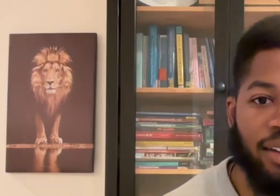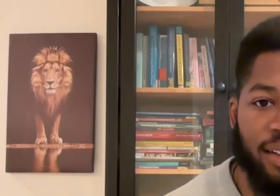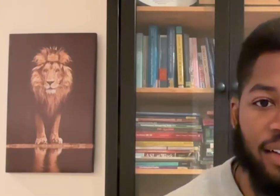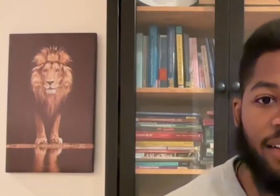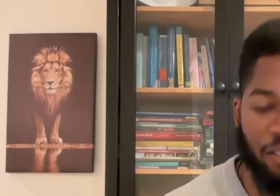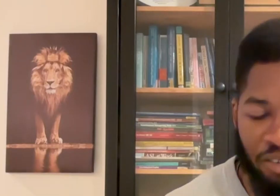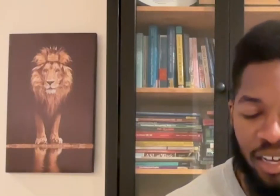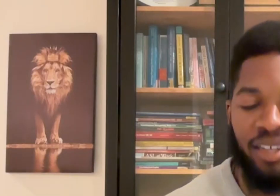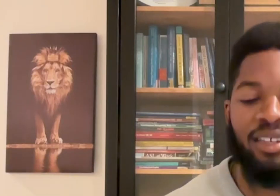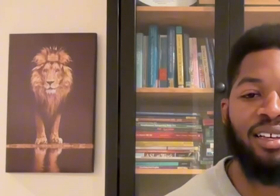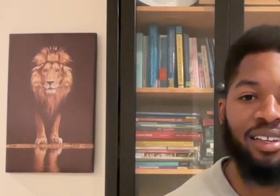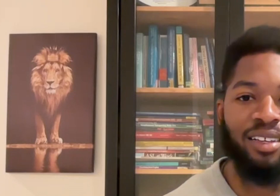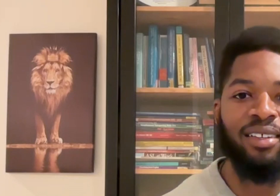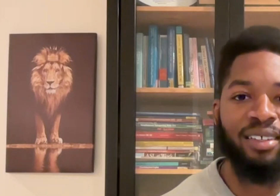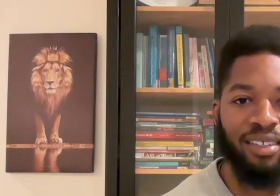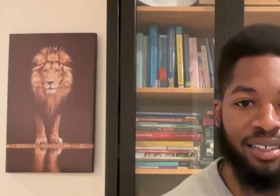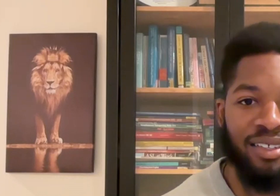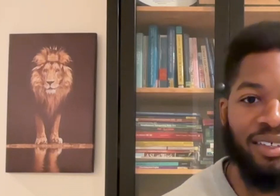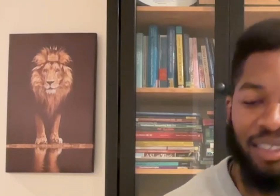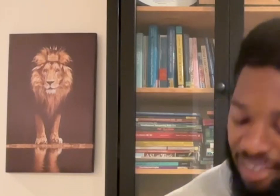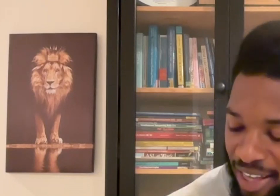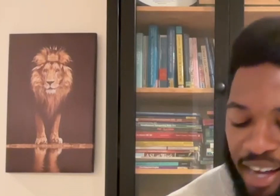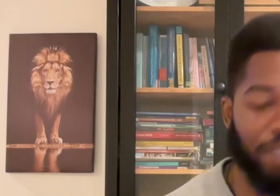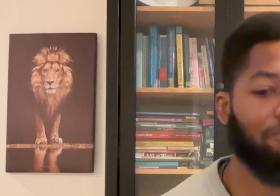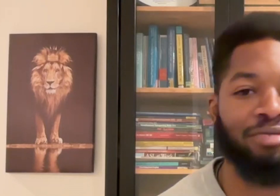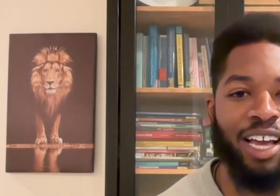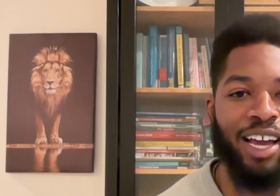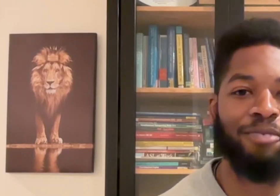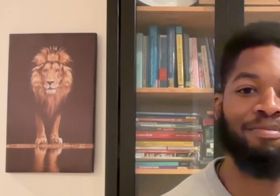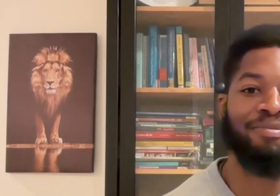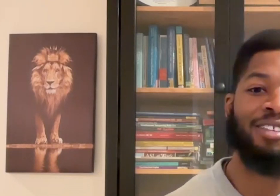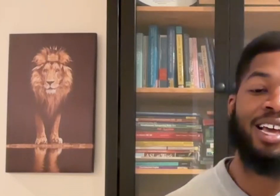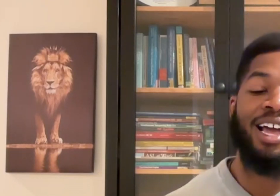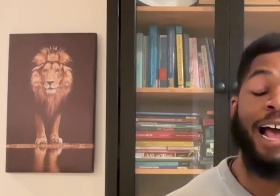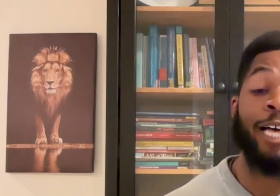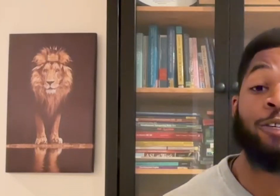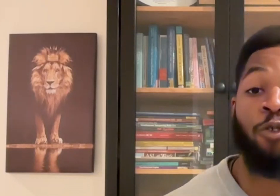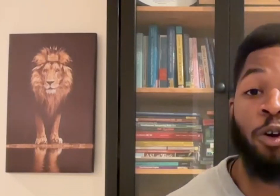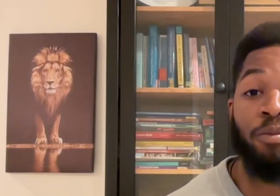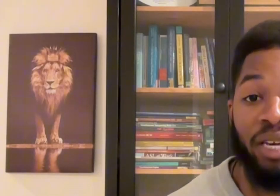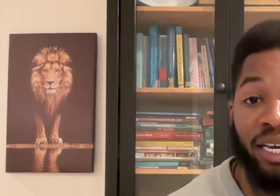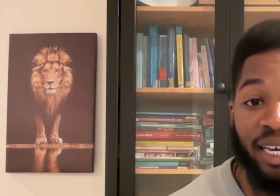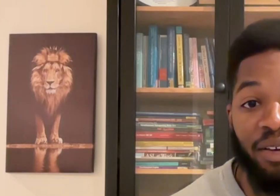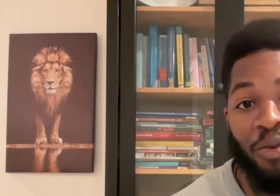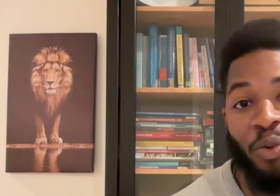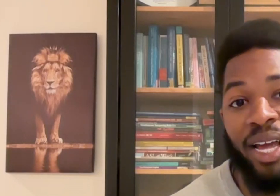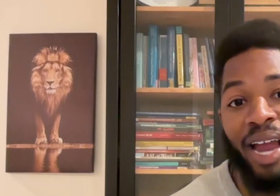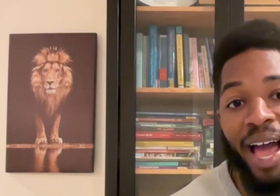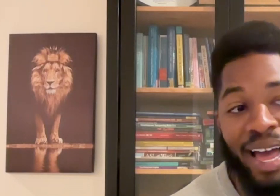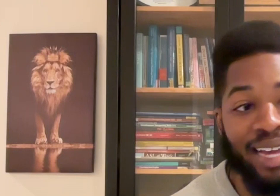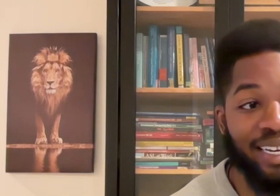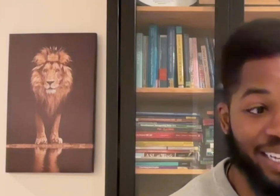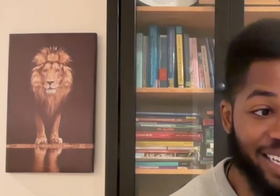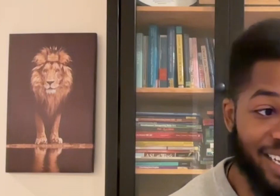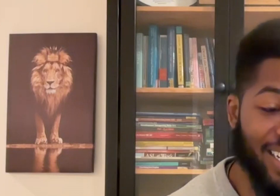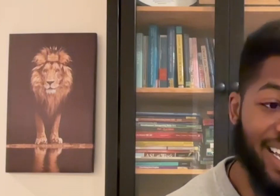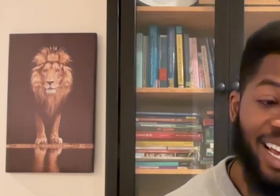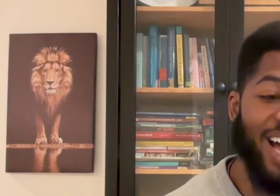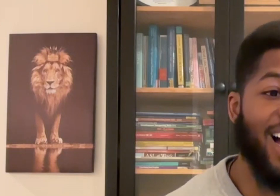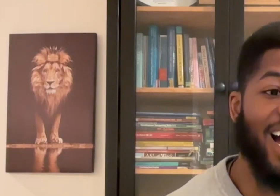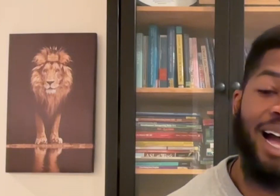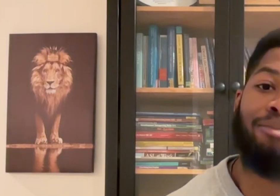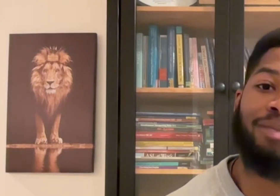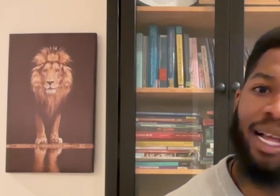All right. Okay. Got it. Got it. As for me, when I